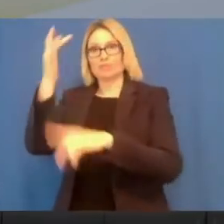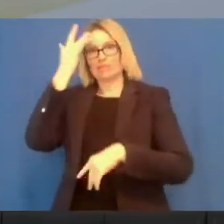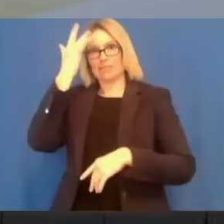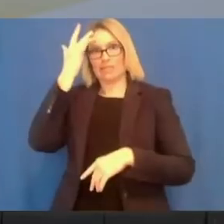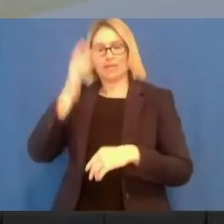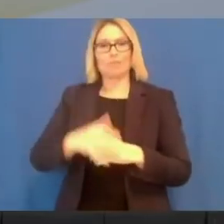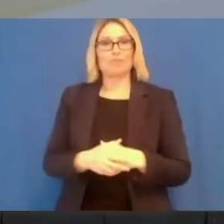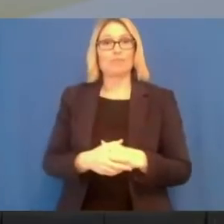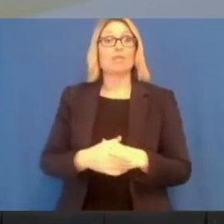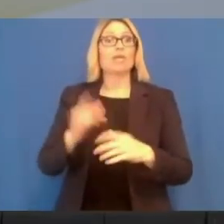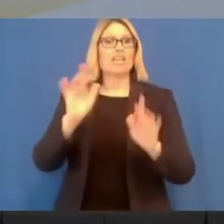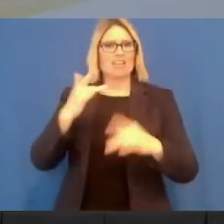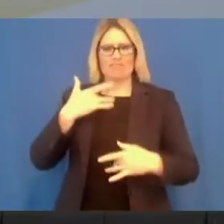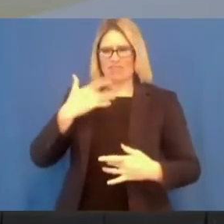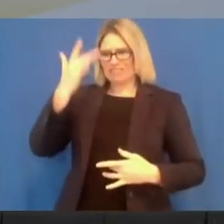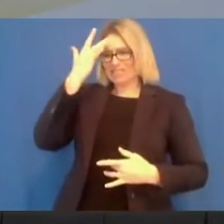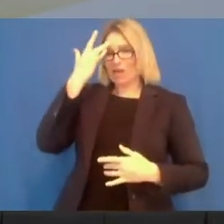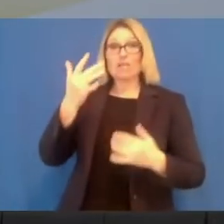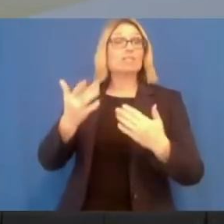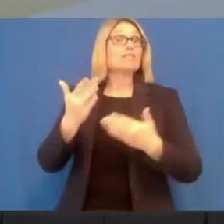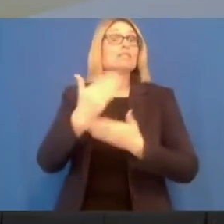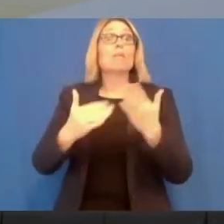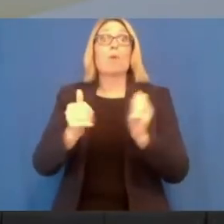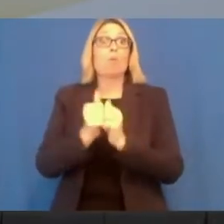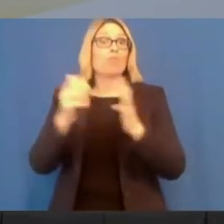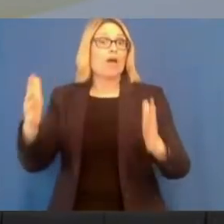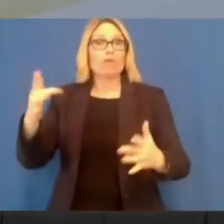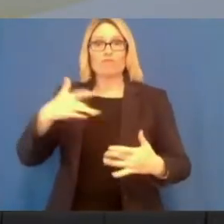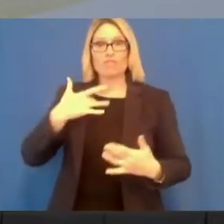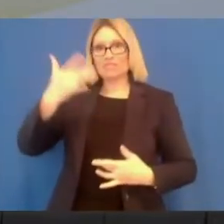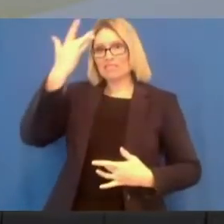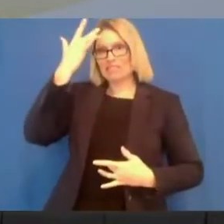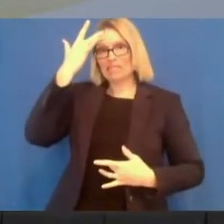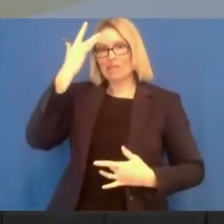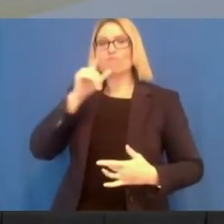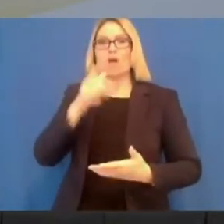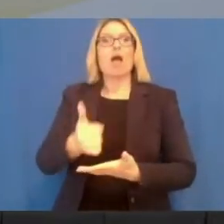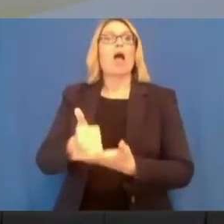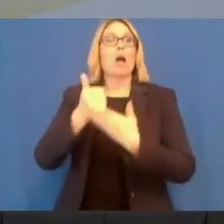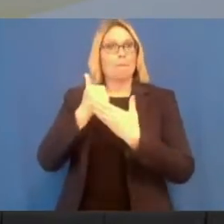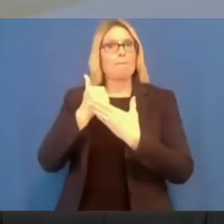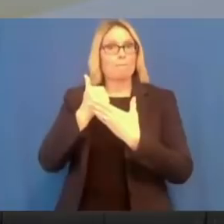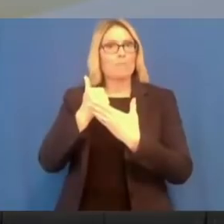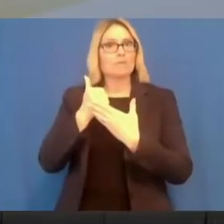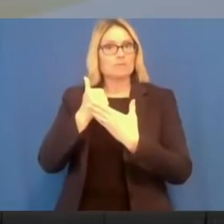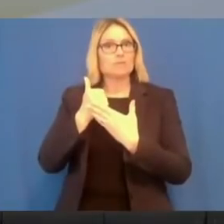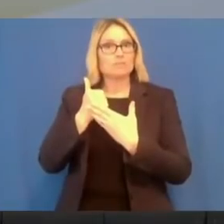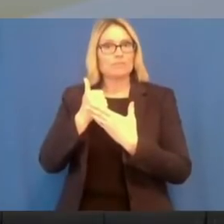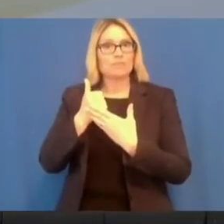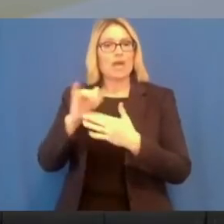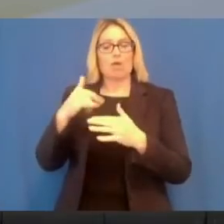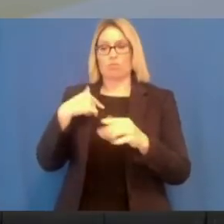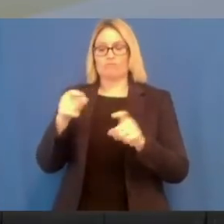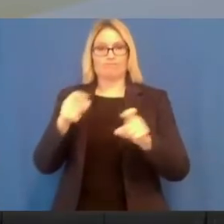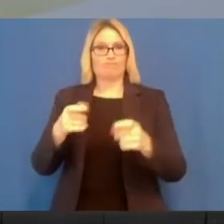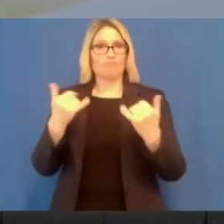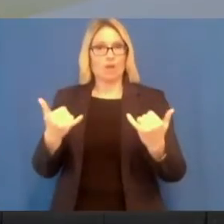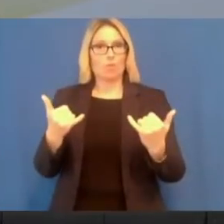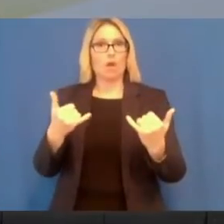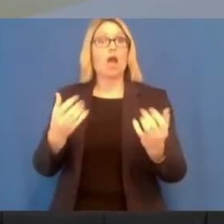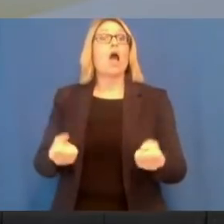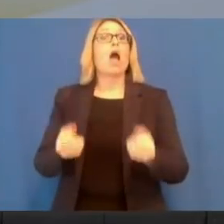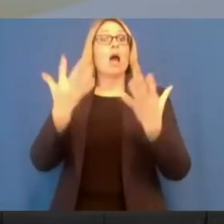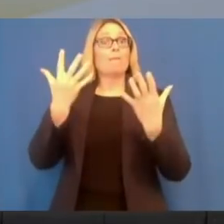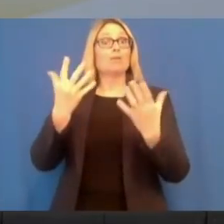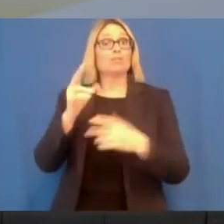who have symptoms and those without symptoms is important in helping us to scope out what we are dealing with now and just how much of the virus